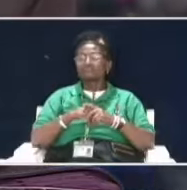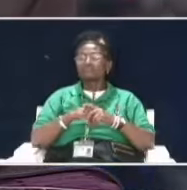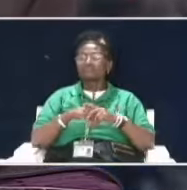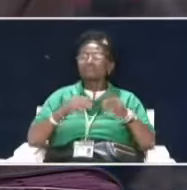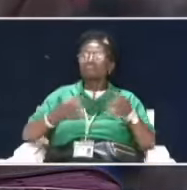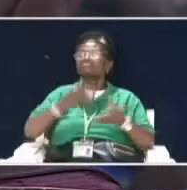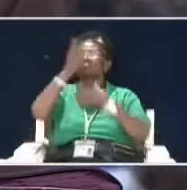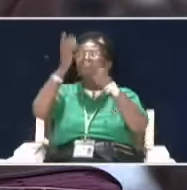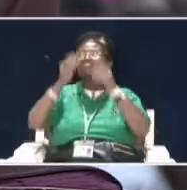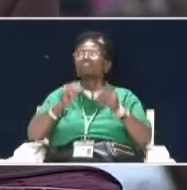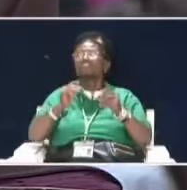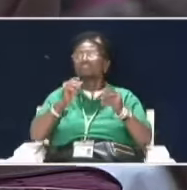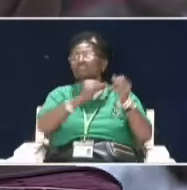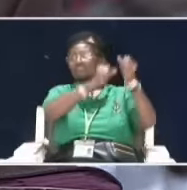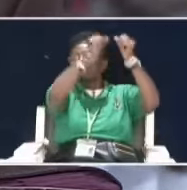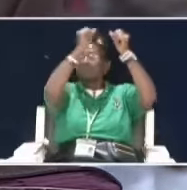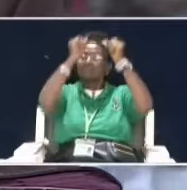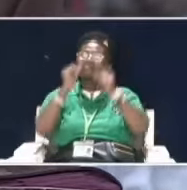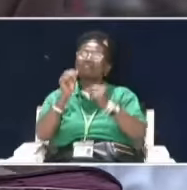to the Almighty God.